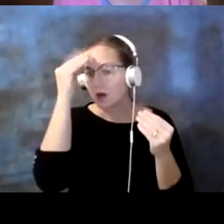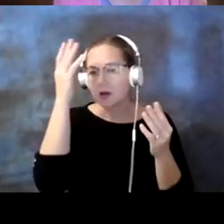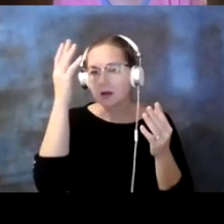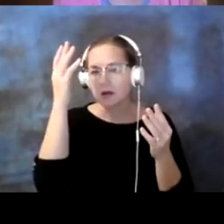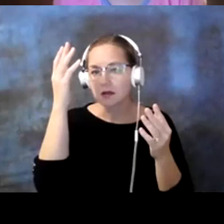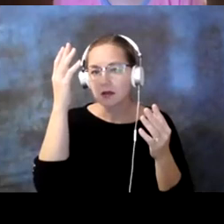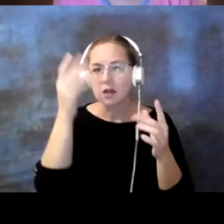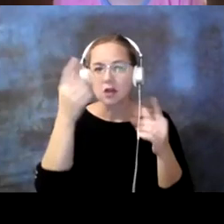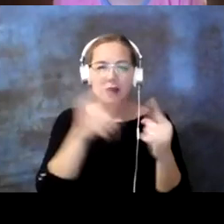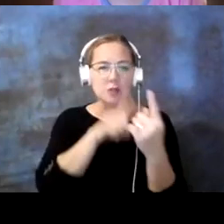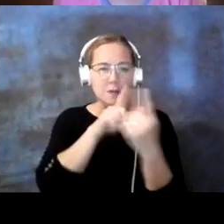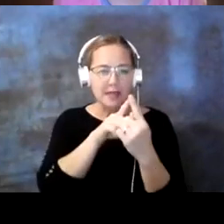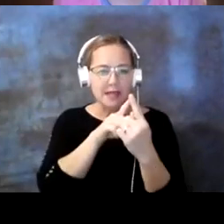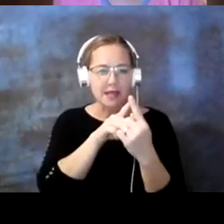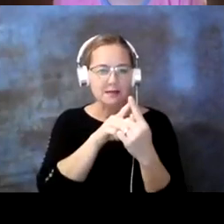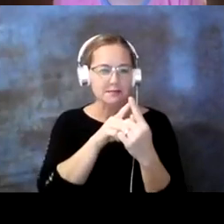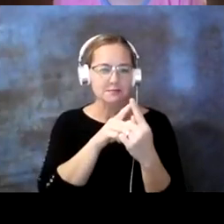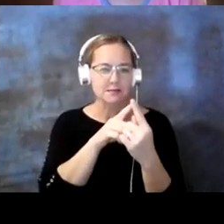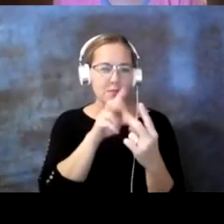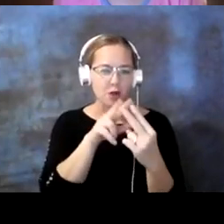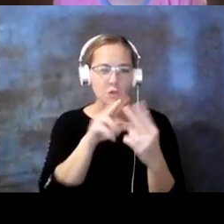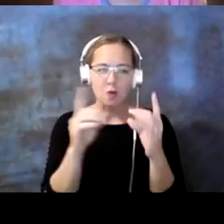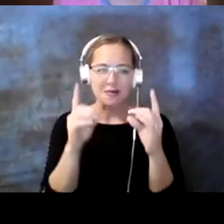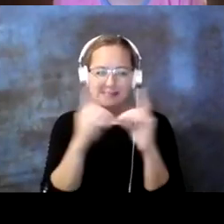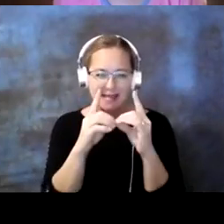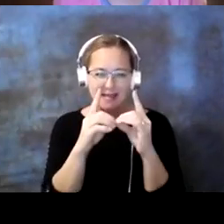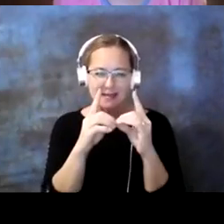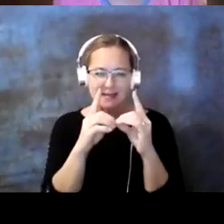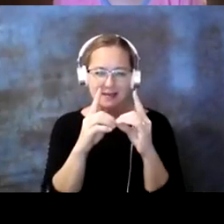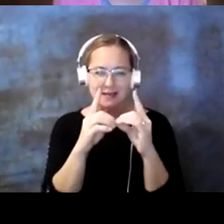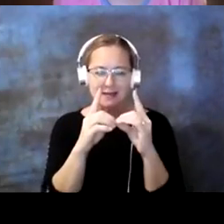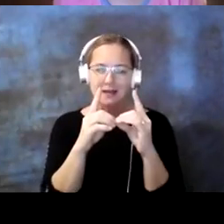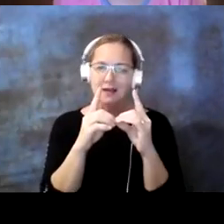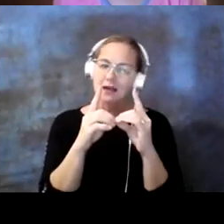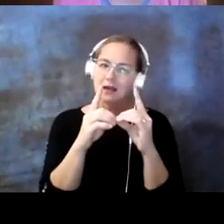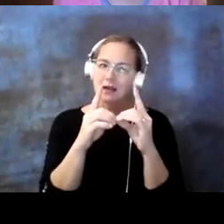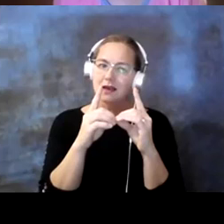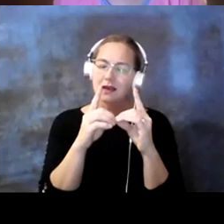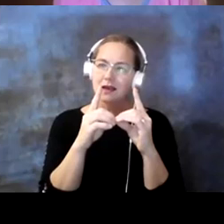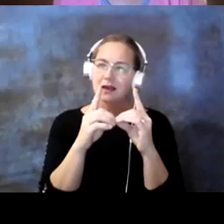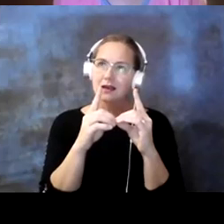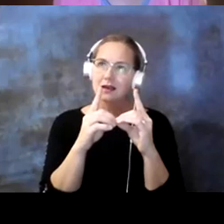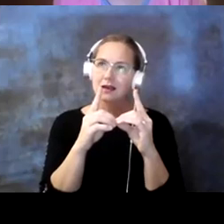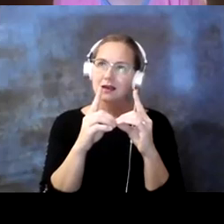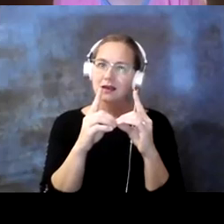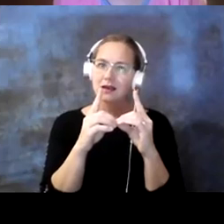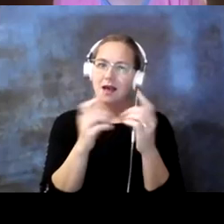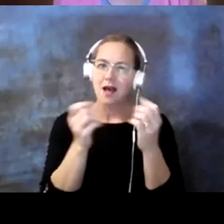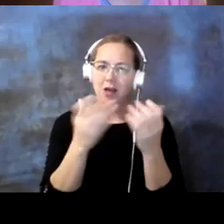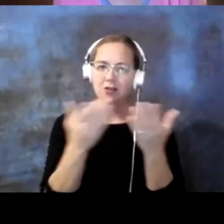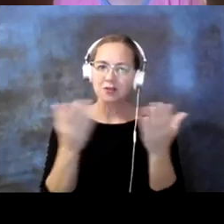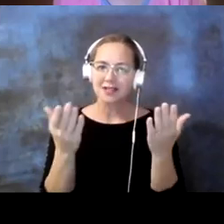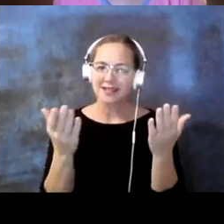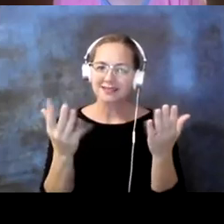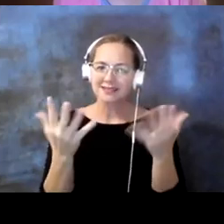meet a partner or date, that a lot of those things involve